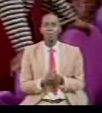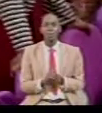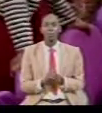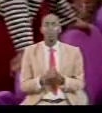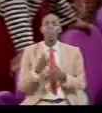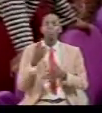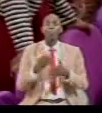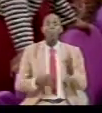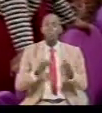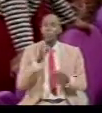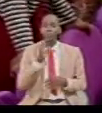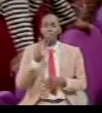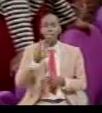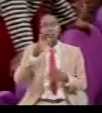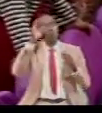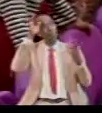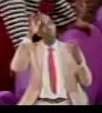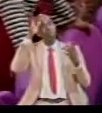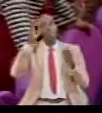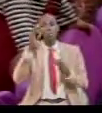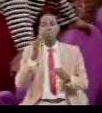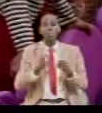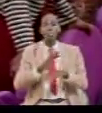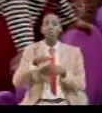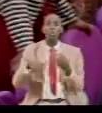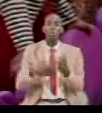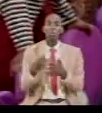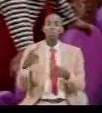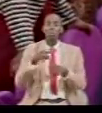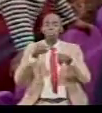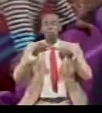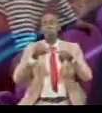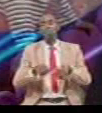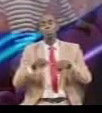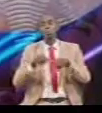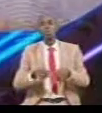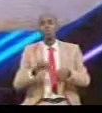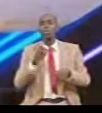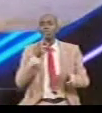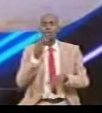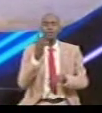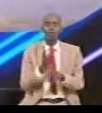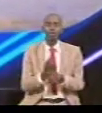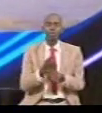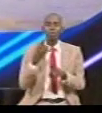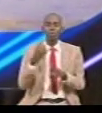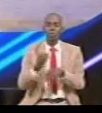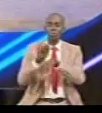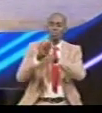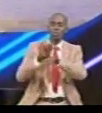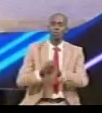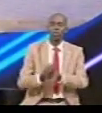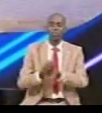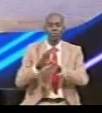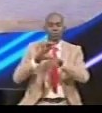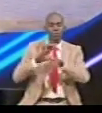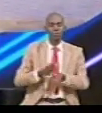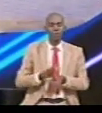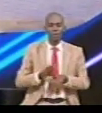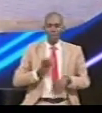What's your hope if all you depend on is circumcision, church membership?